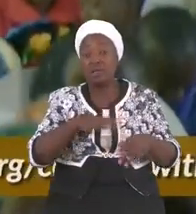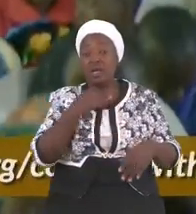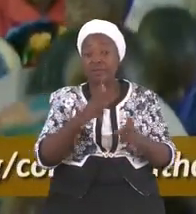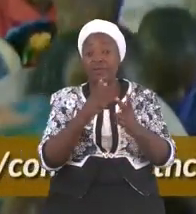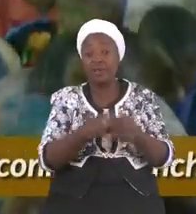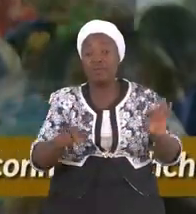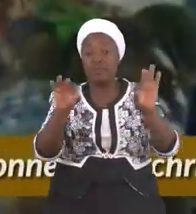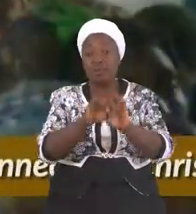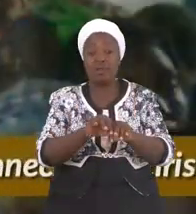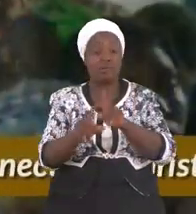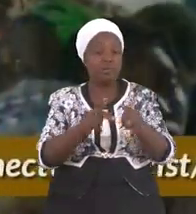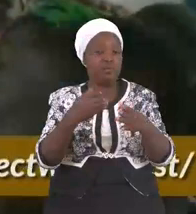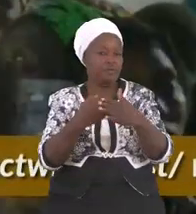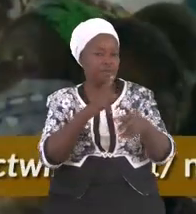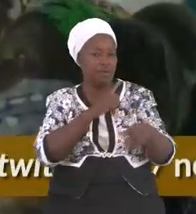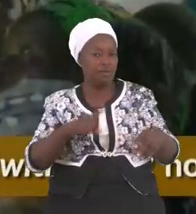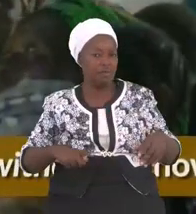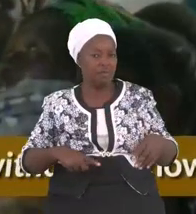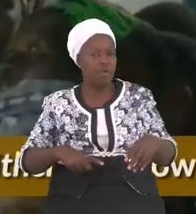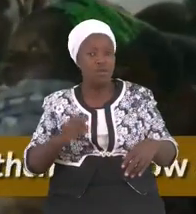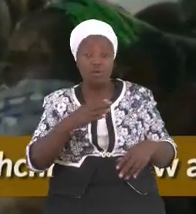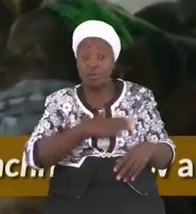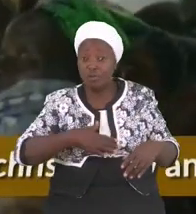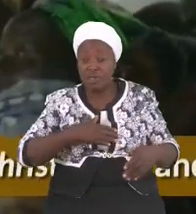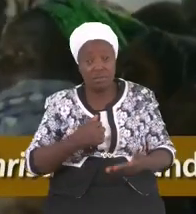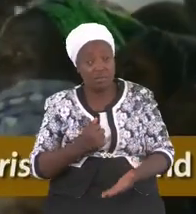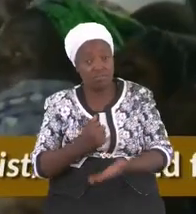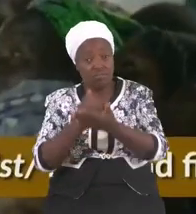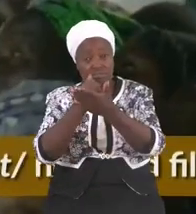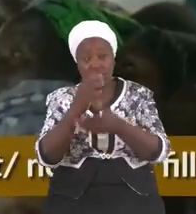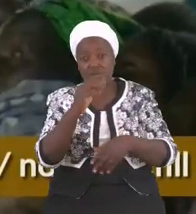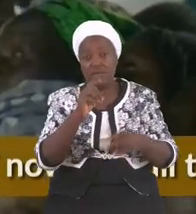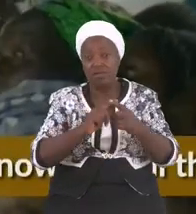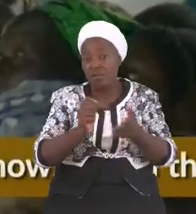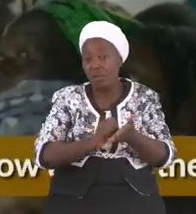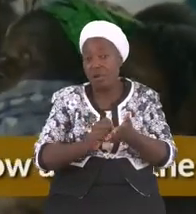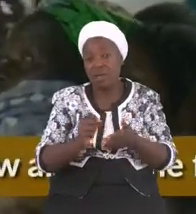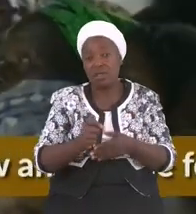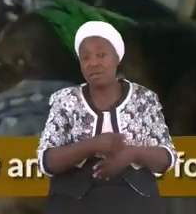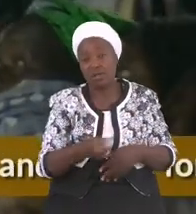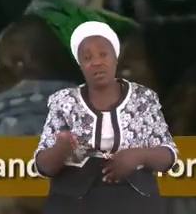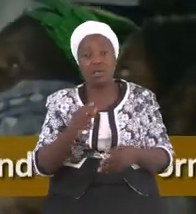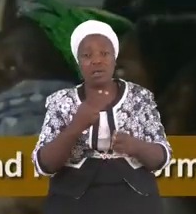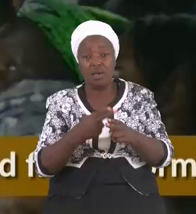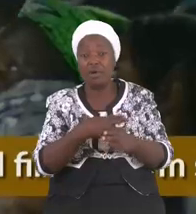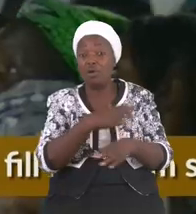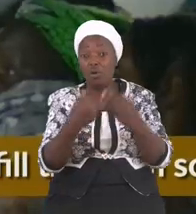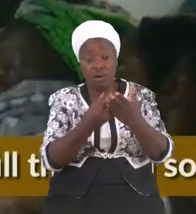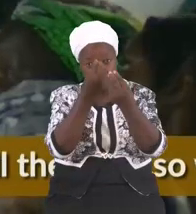Please, those who are online, connect with Christ. There is a phone number online